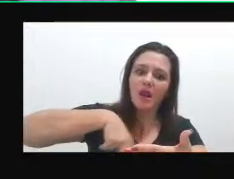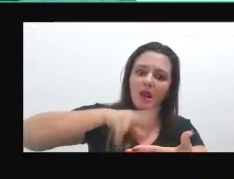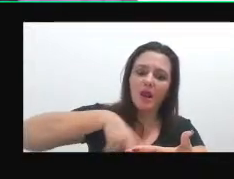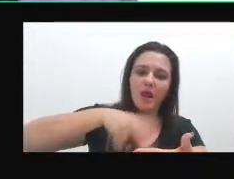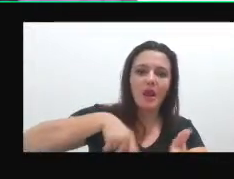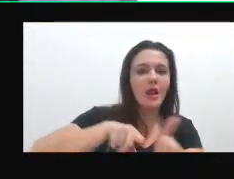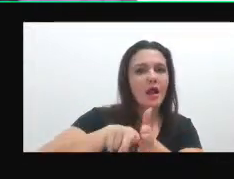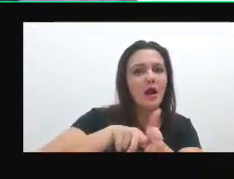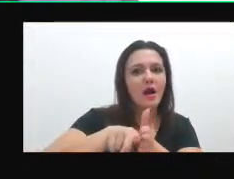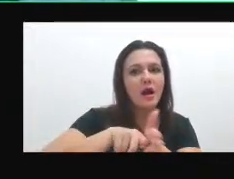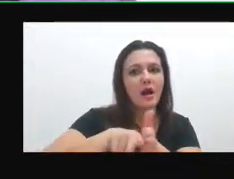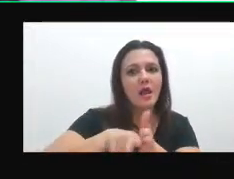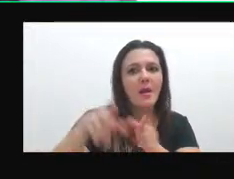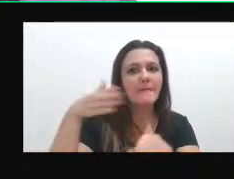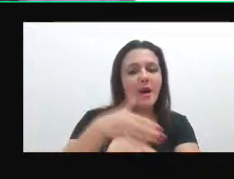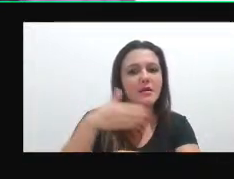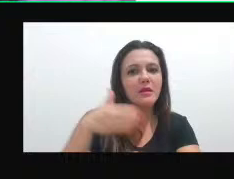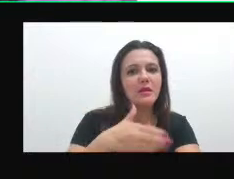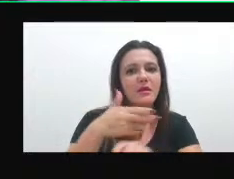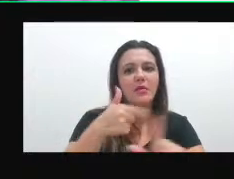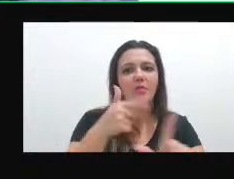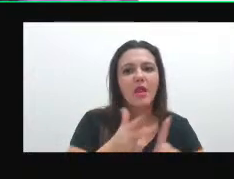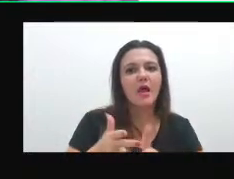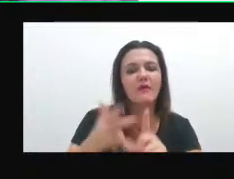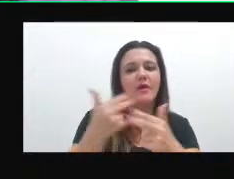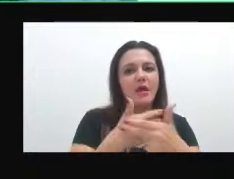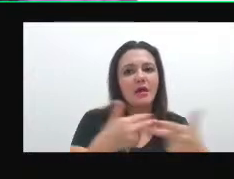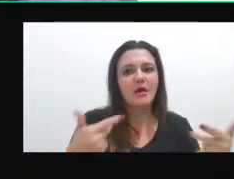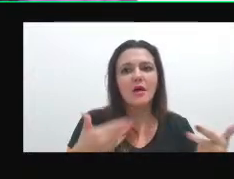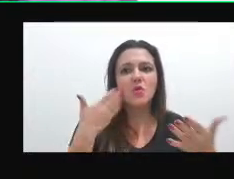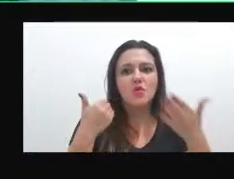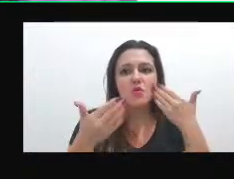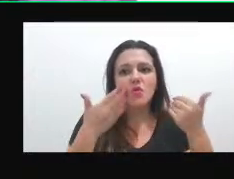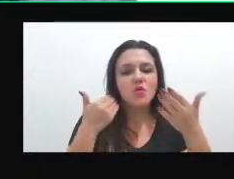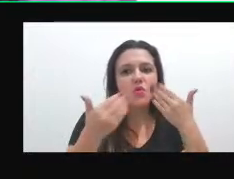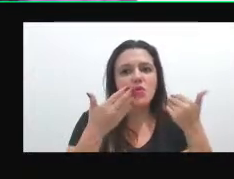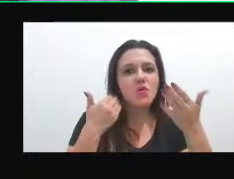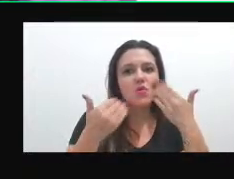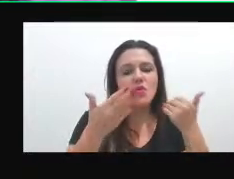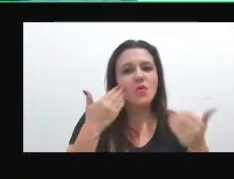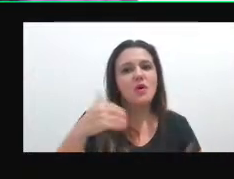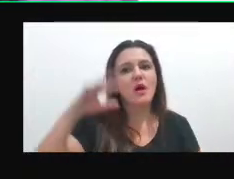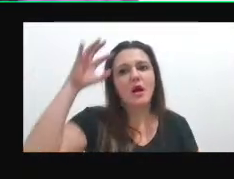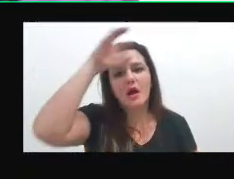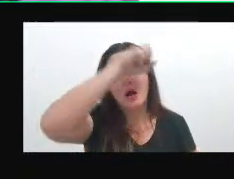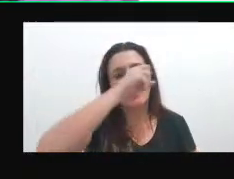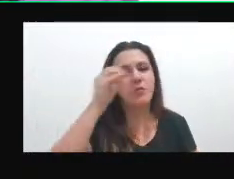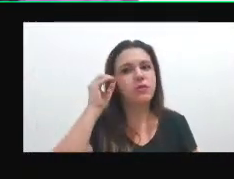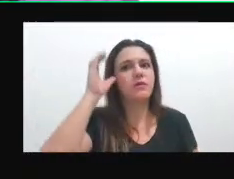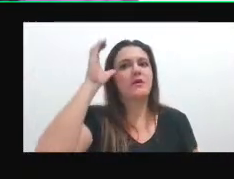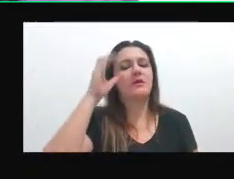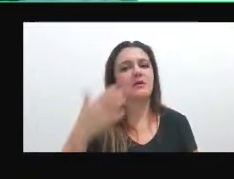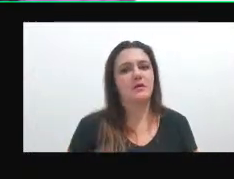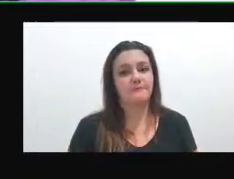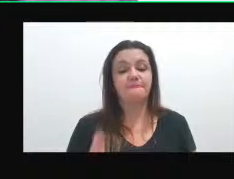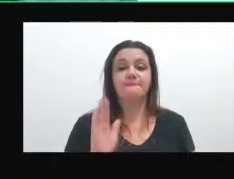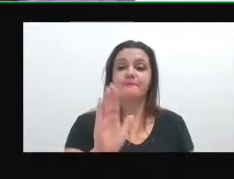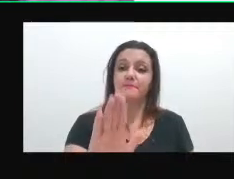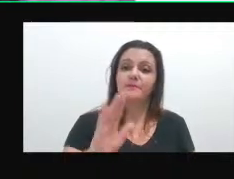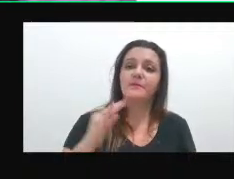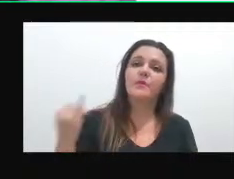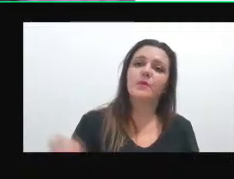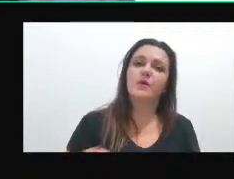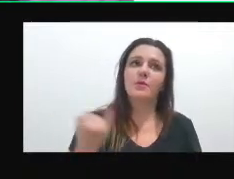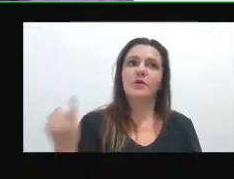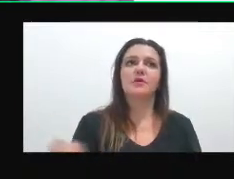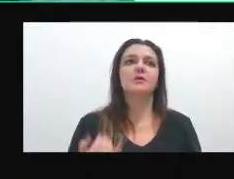tools, actually know everything about it. So I think the important thing is to join perhaps